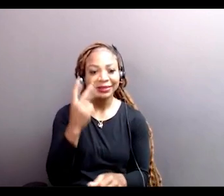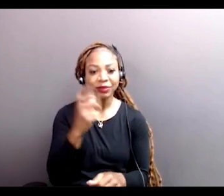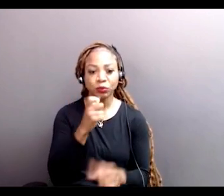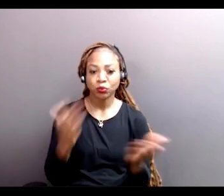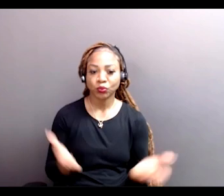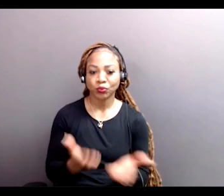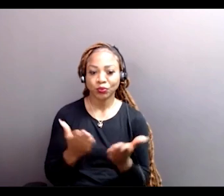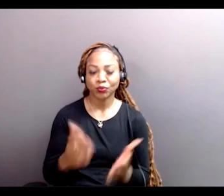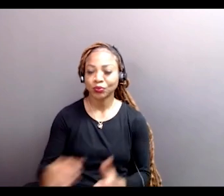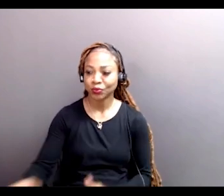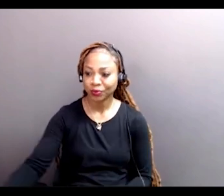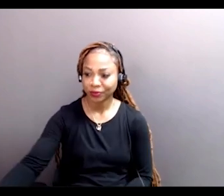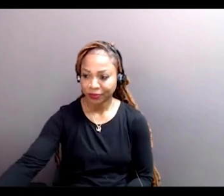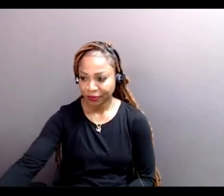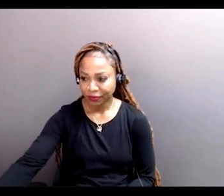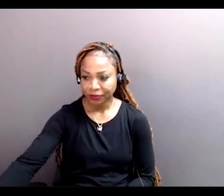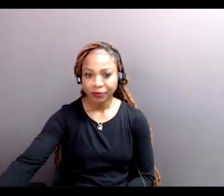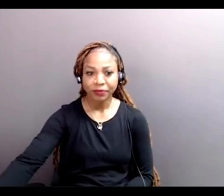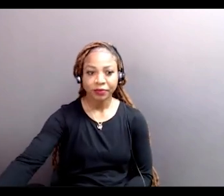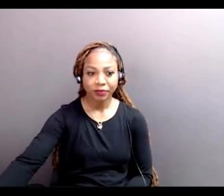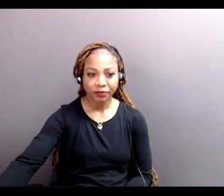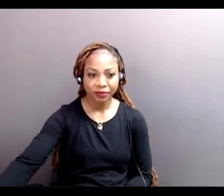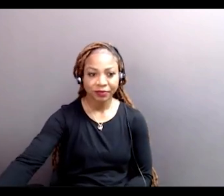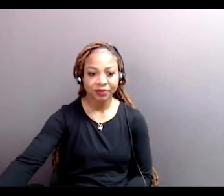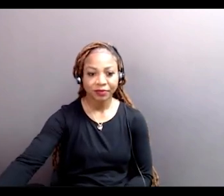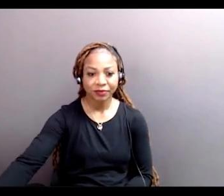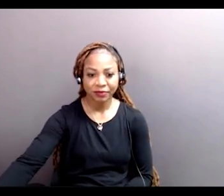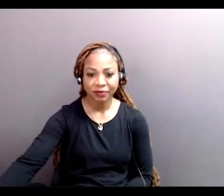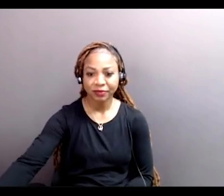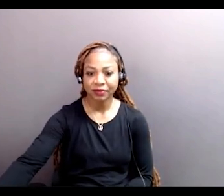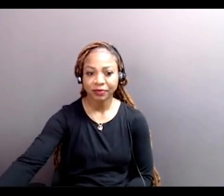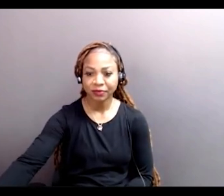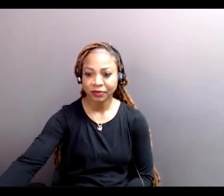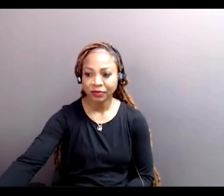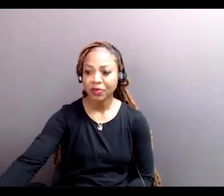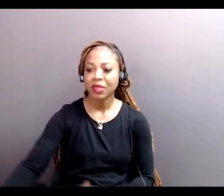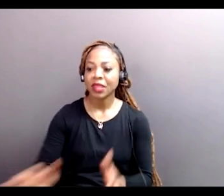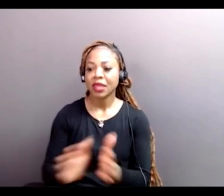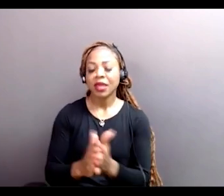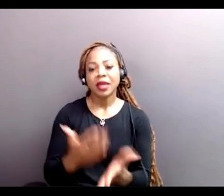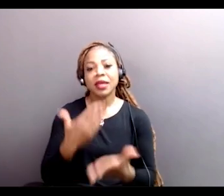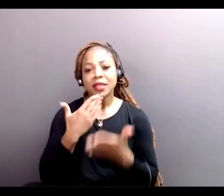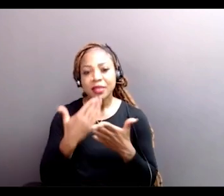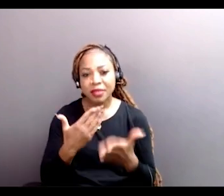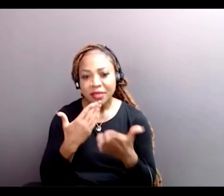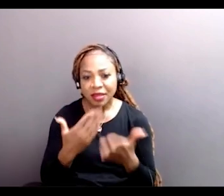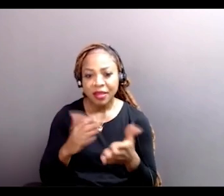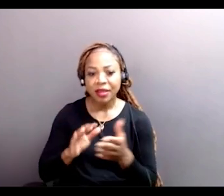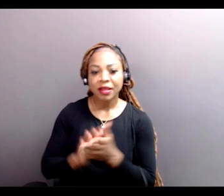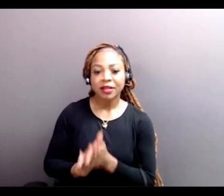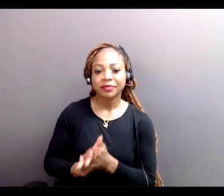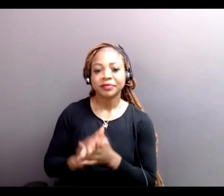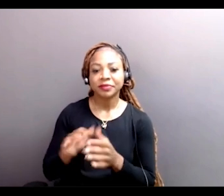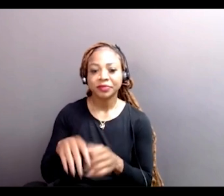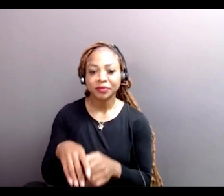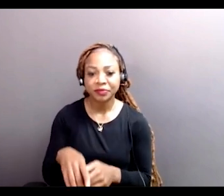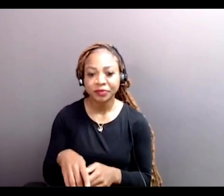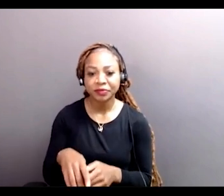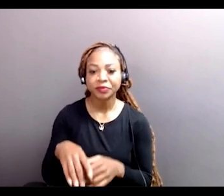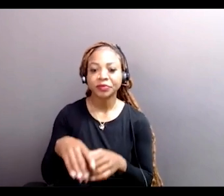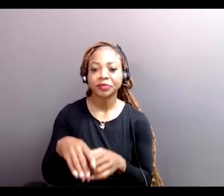you. So just like last time, again, I want to thank my colleague, our colleague, Dr. Stephanie Nixon,